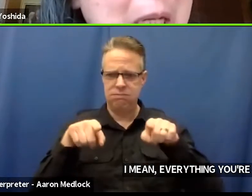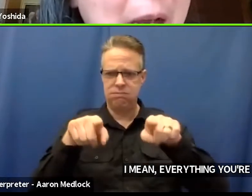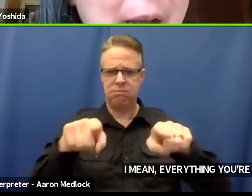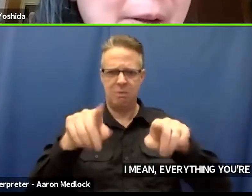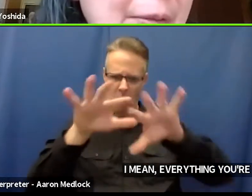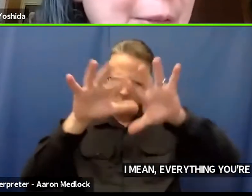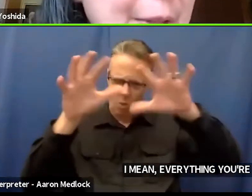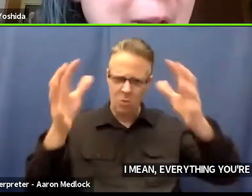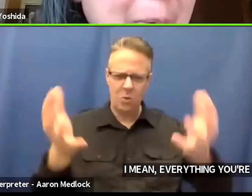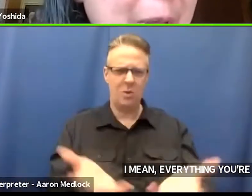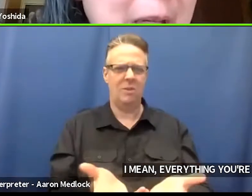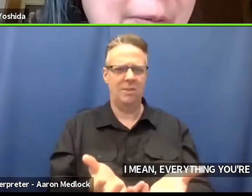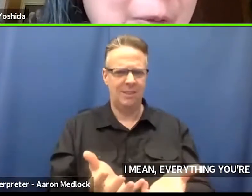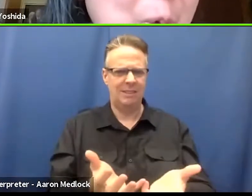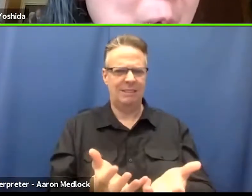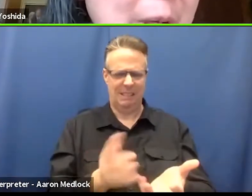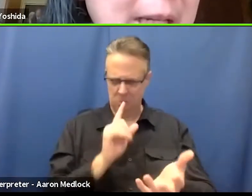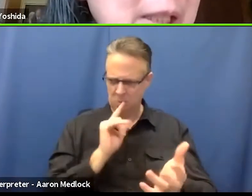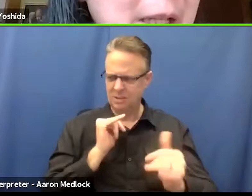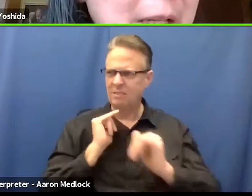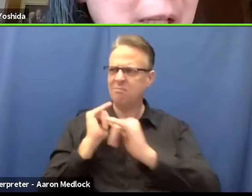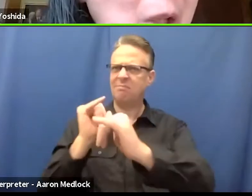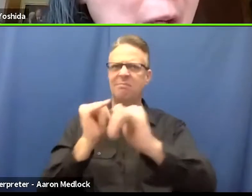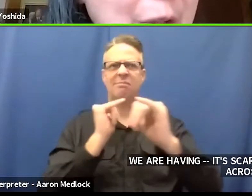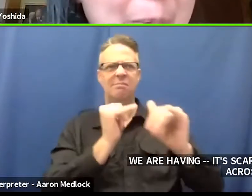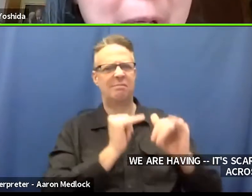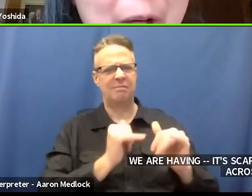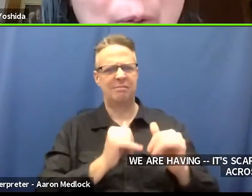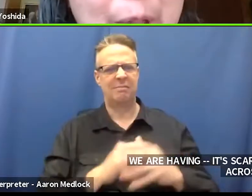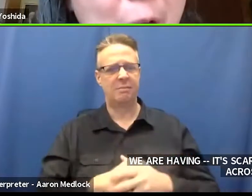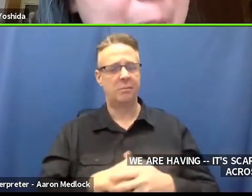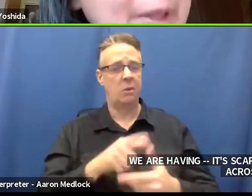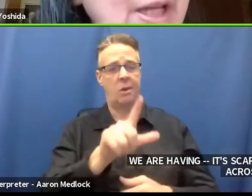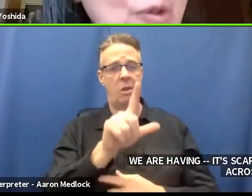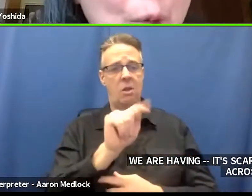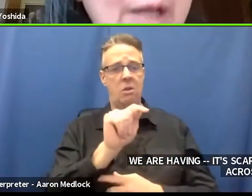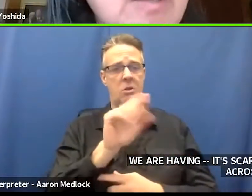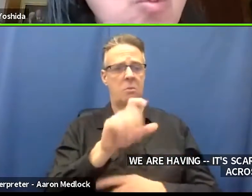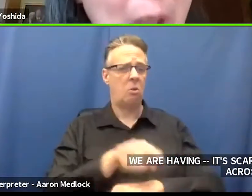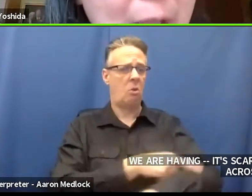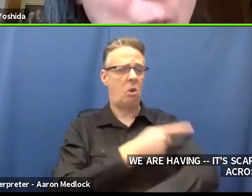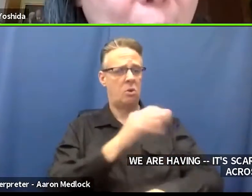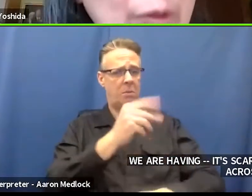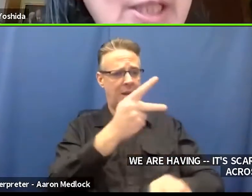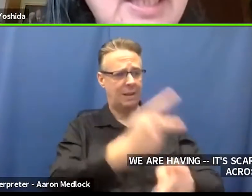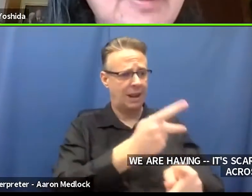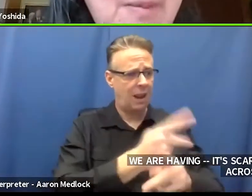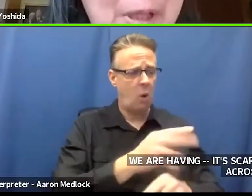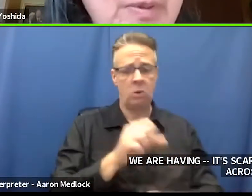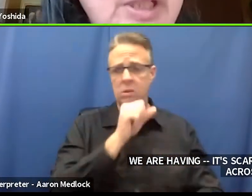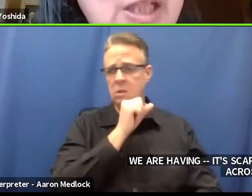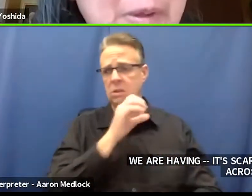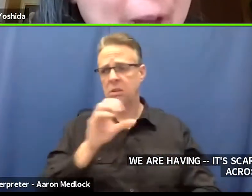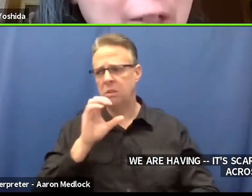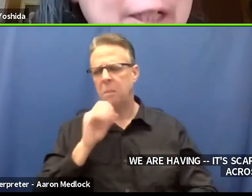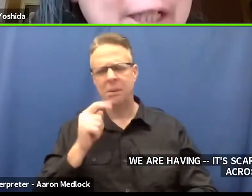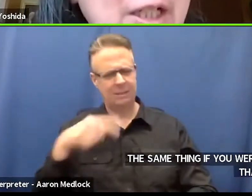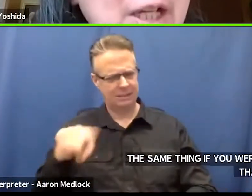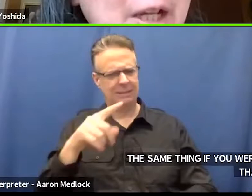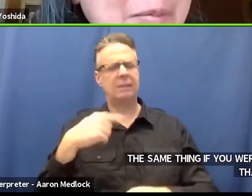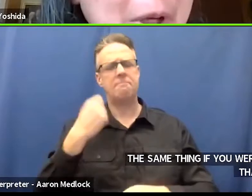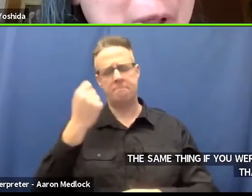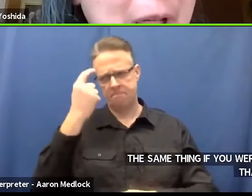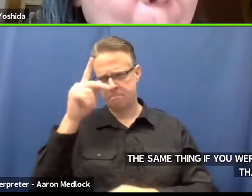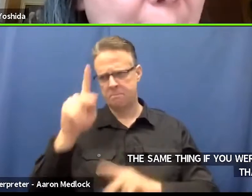countries. The same thing, if you were in long-term care retirement, that's great. It's well needed that people need to be